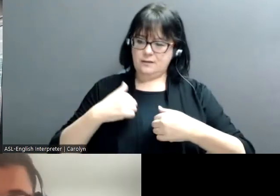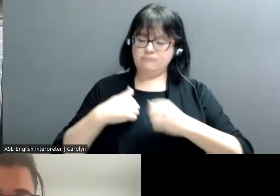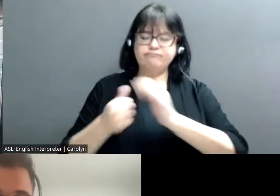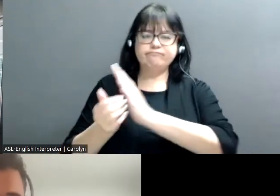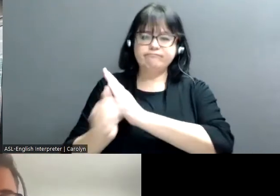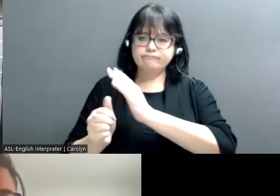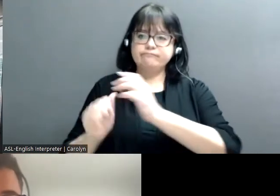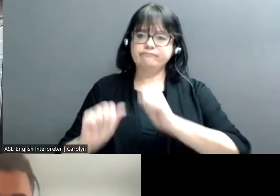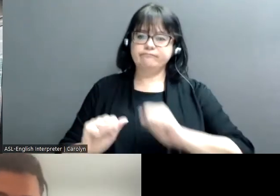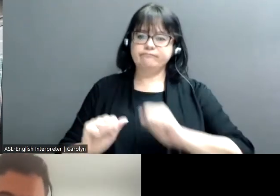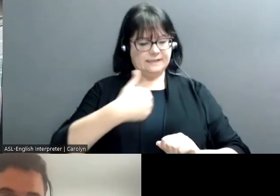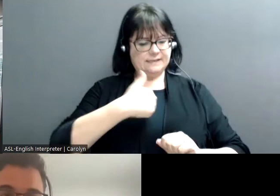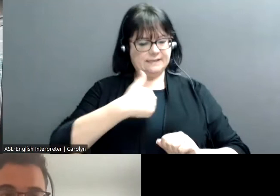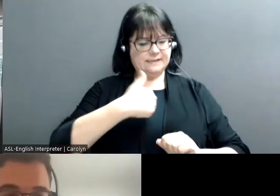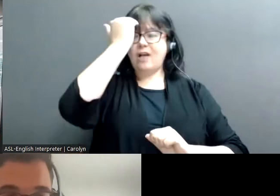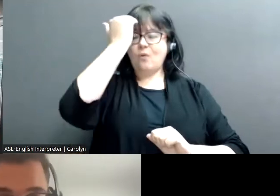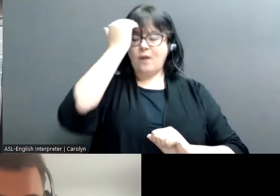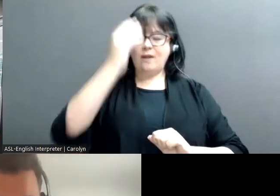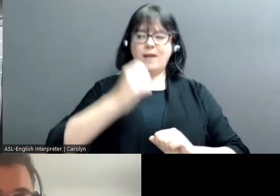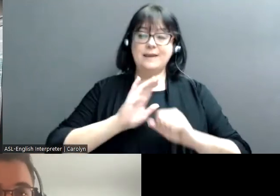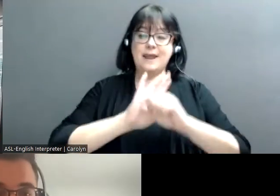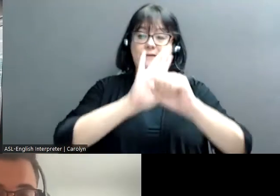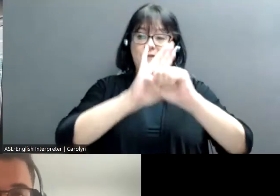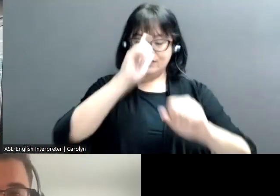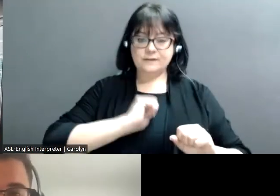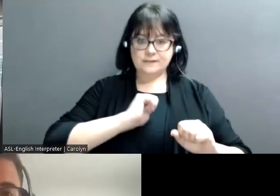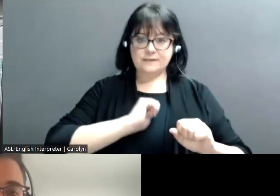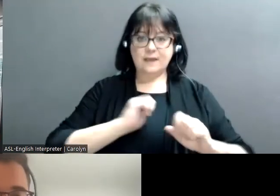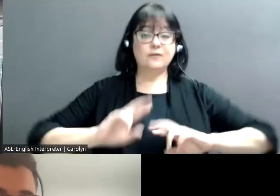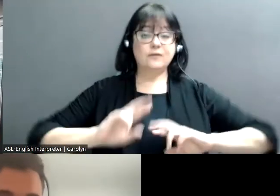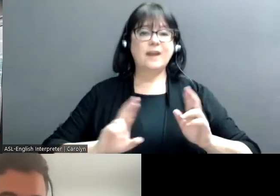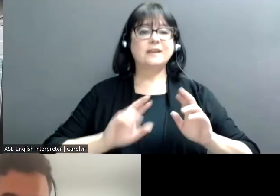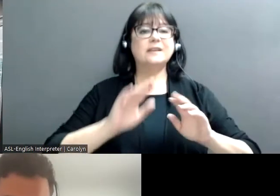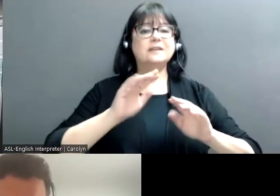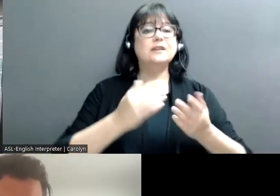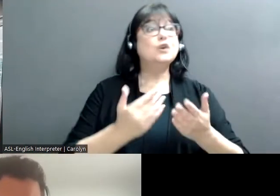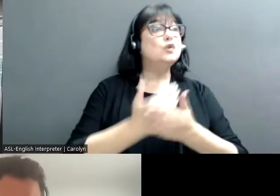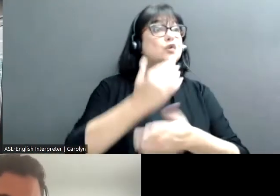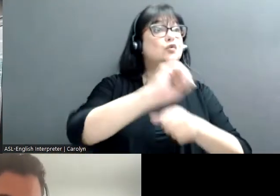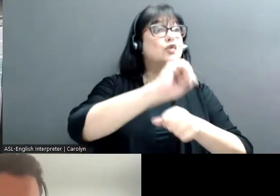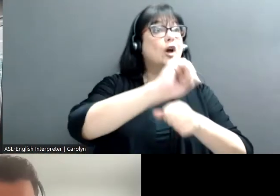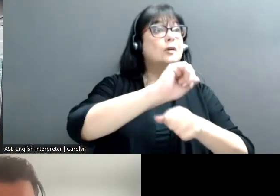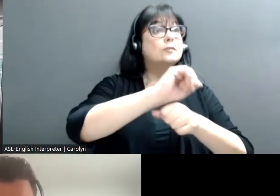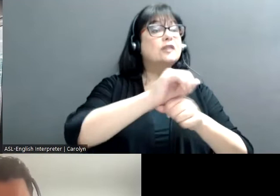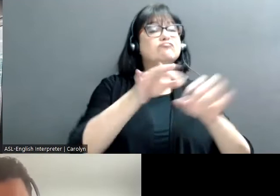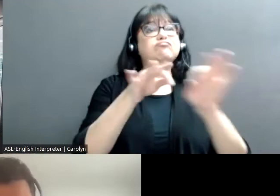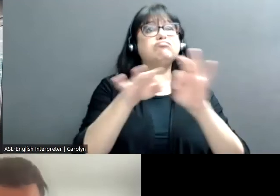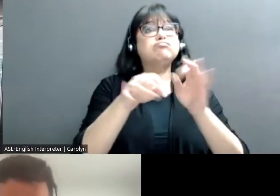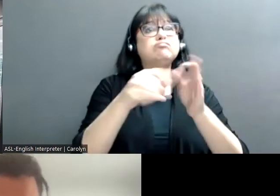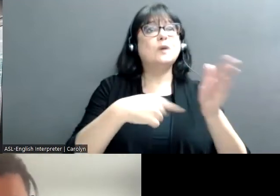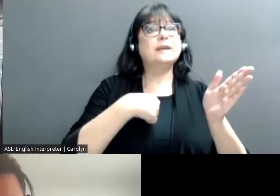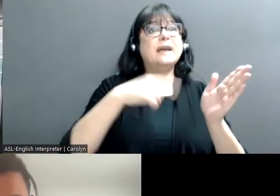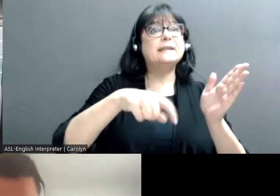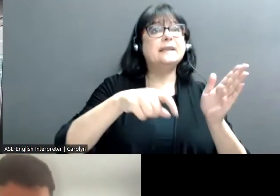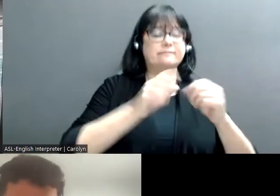worked on self-advocacy and other pieces where they can carry a sense of what supports they need. So I think the answer is